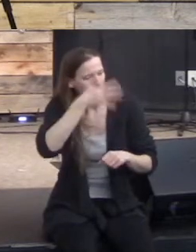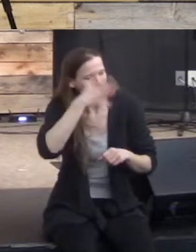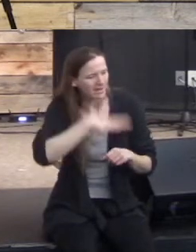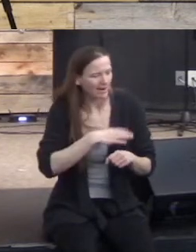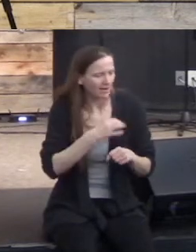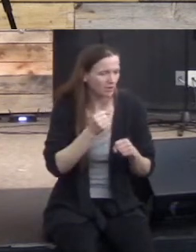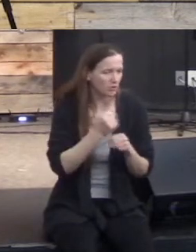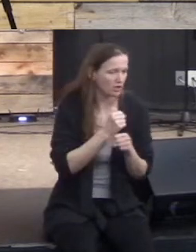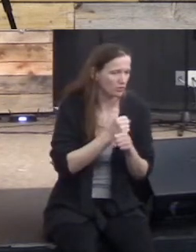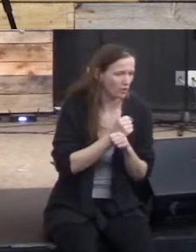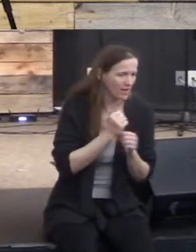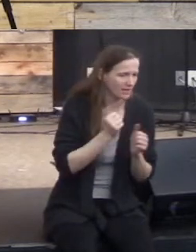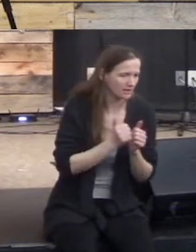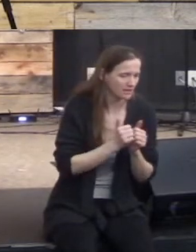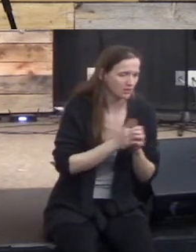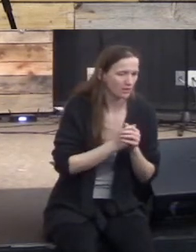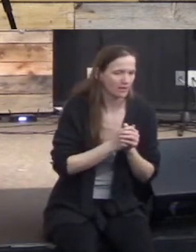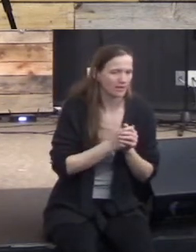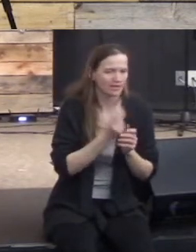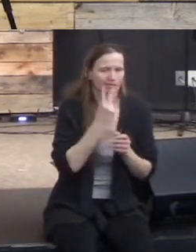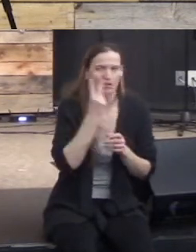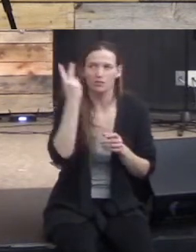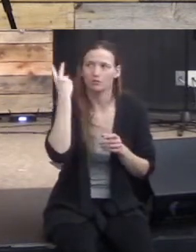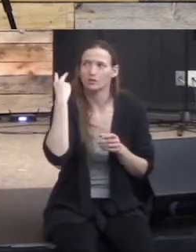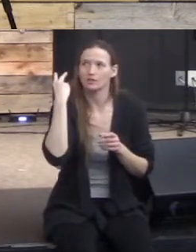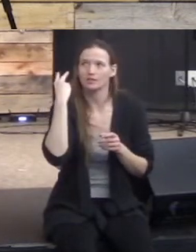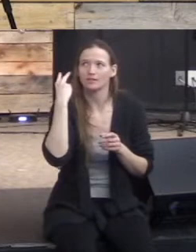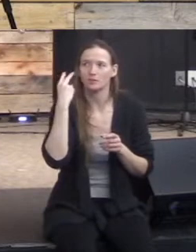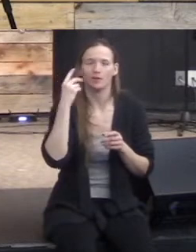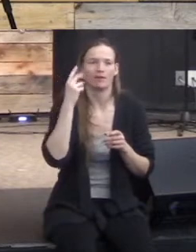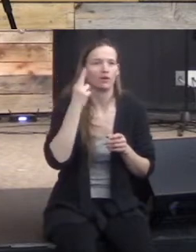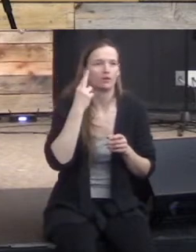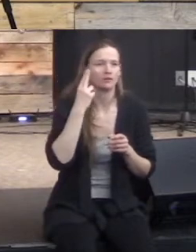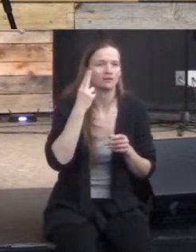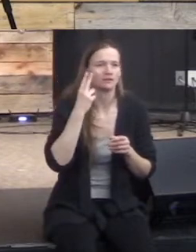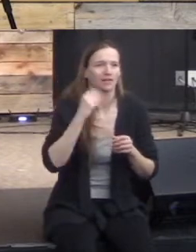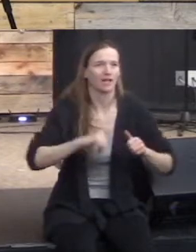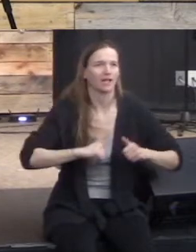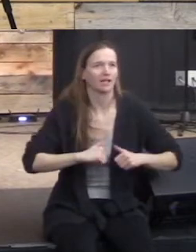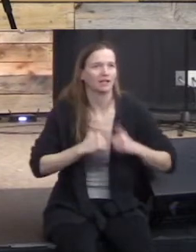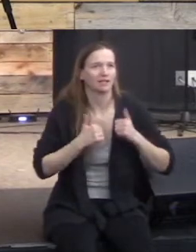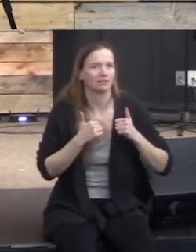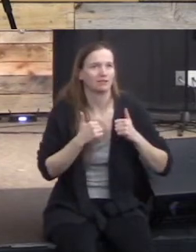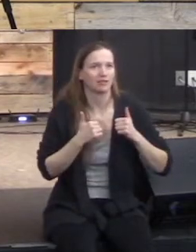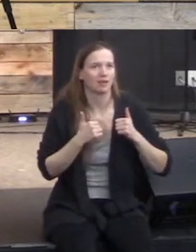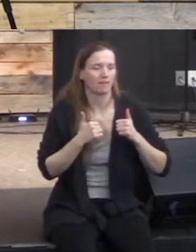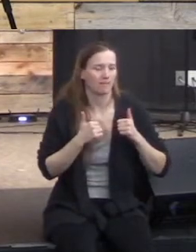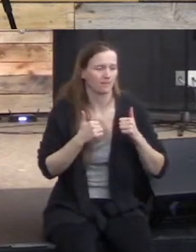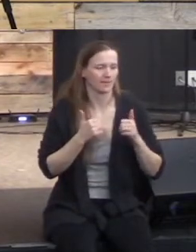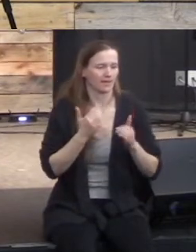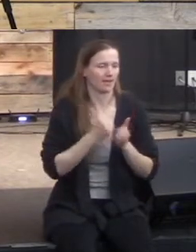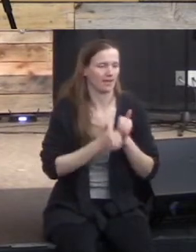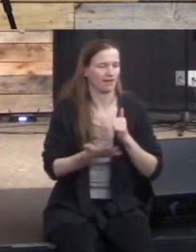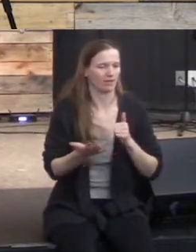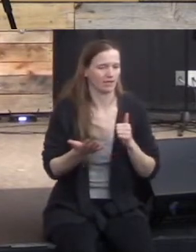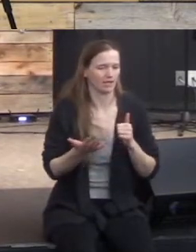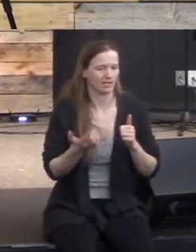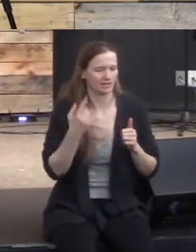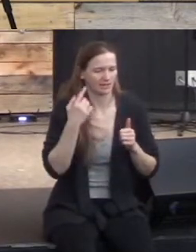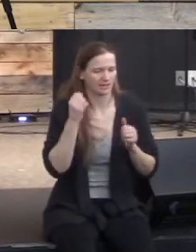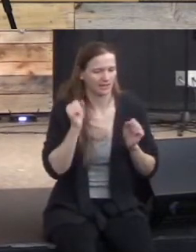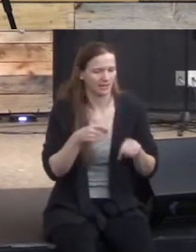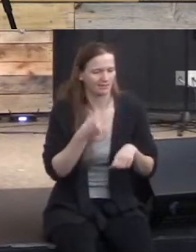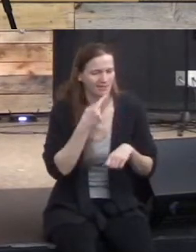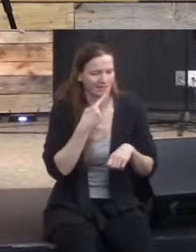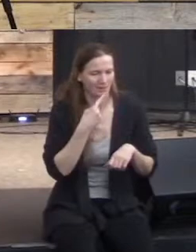as I look back on my life, I have lived up to everything that I thought could be said about me. I am Jacob. I am